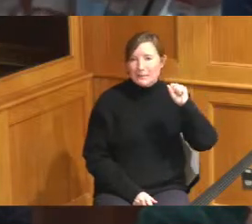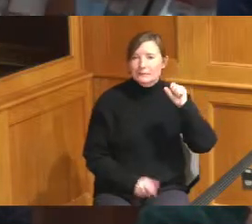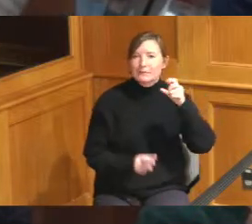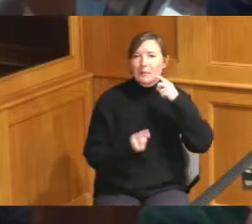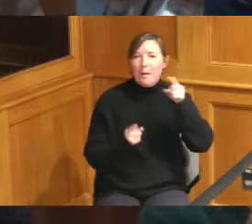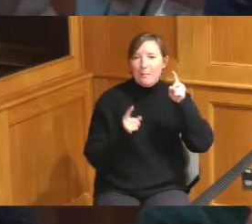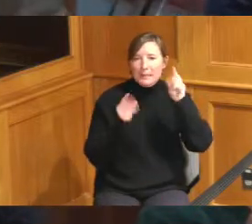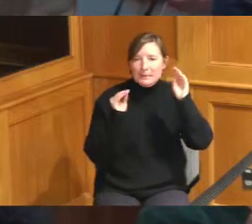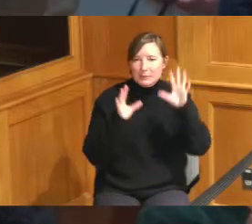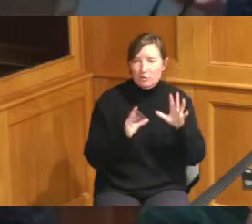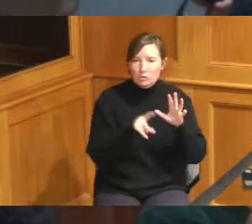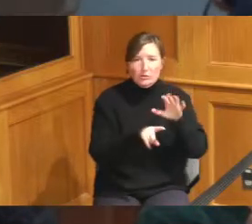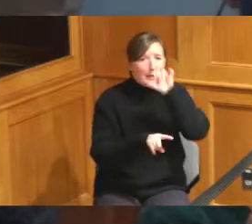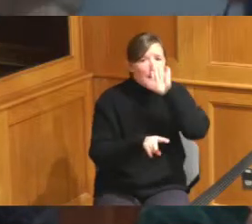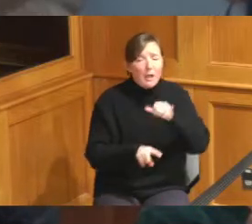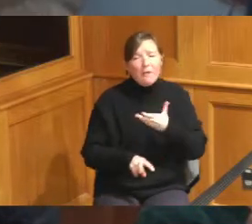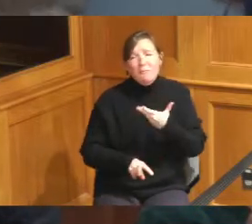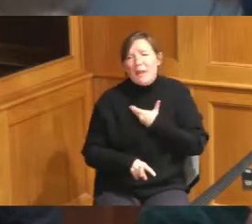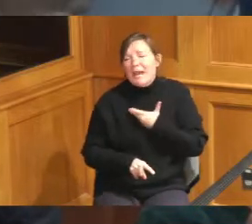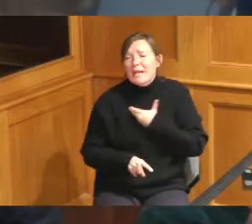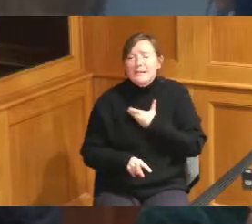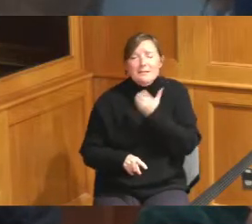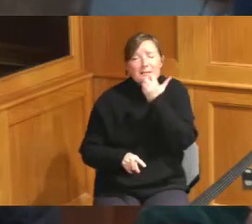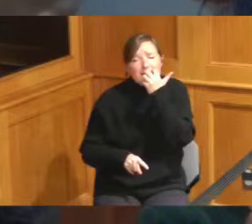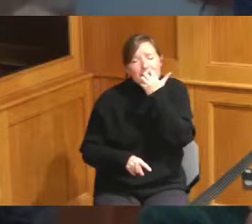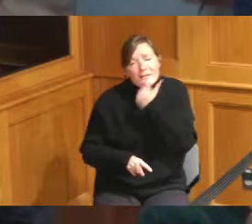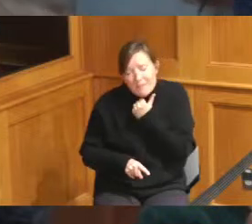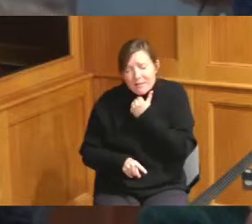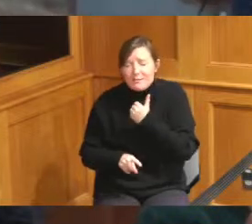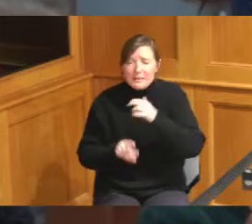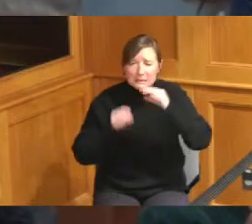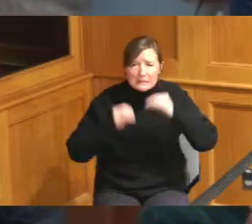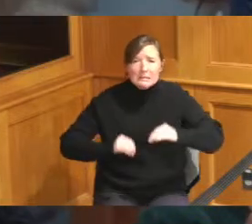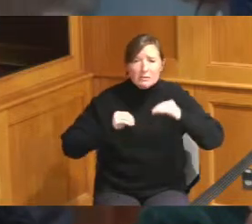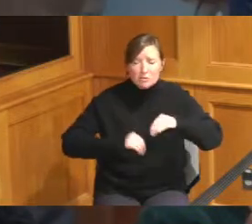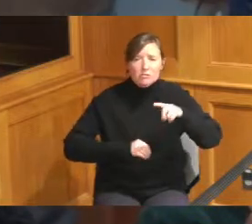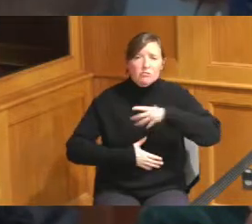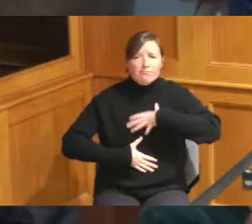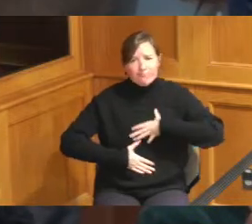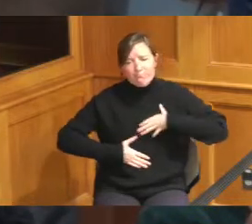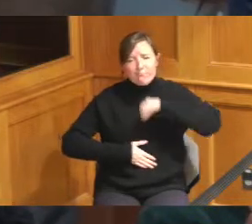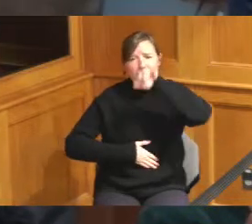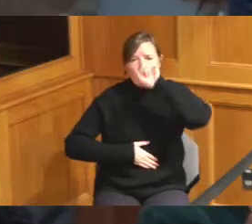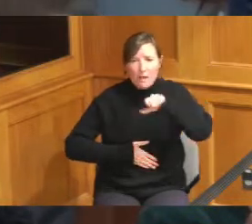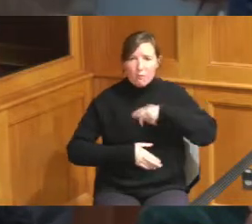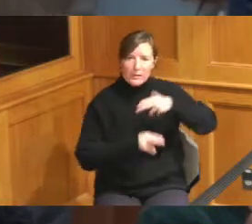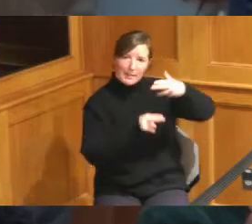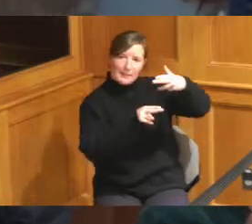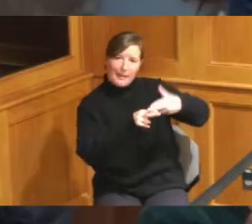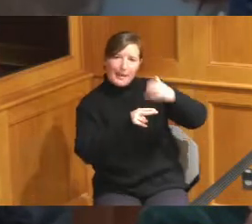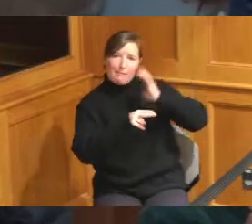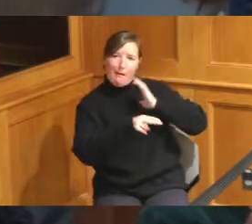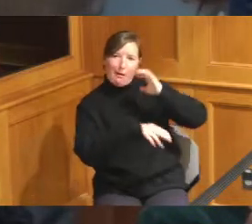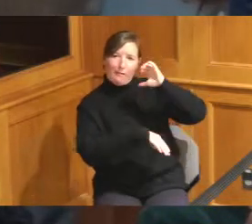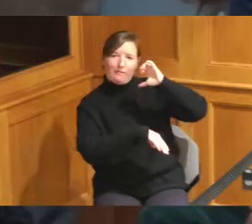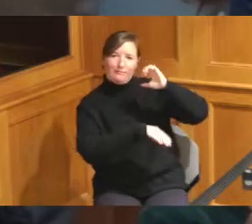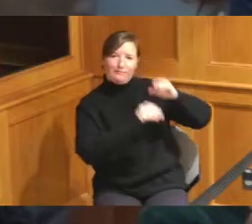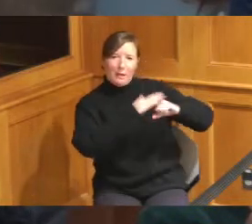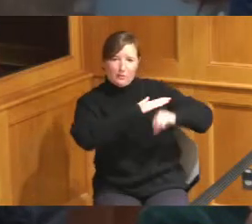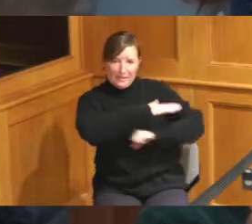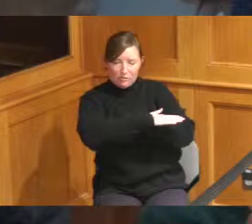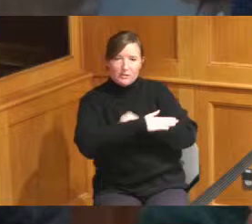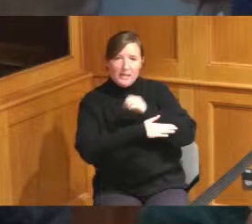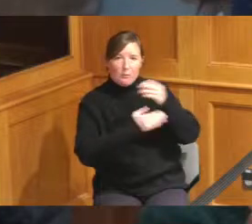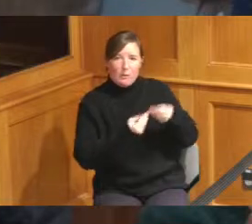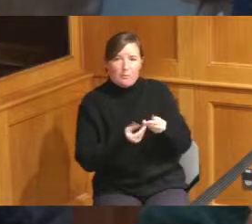she loved the babies, and she loved to teach. And so we named that foundation after her, and we provide scholarships